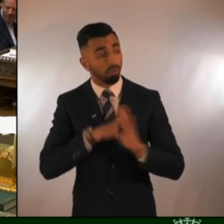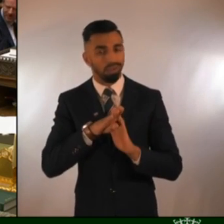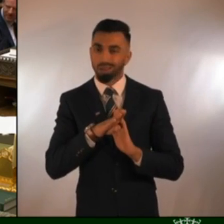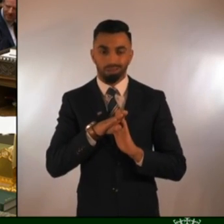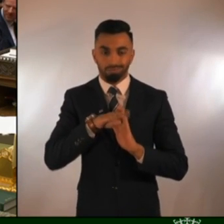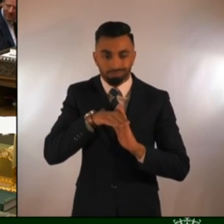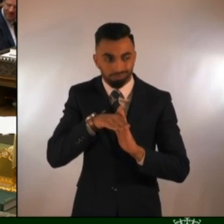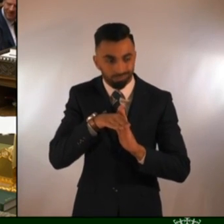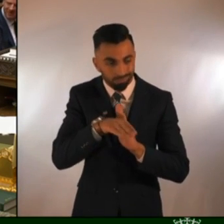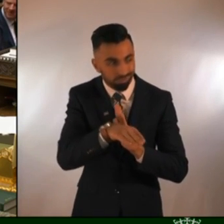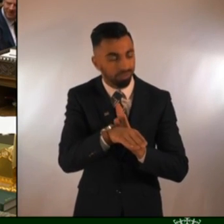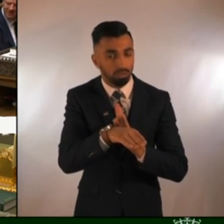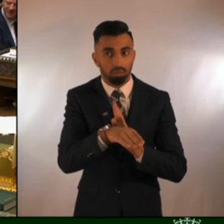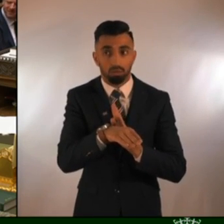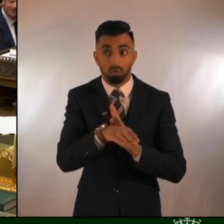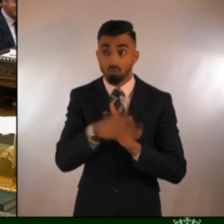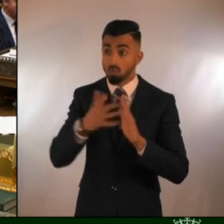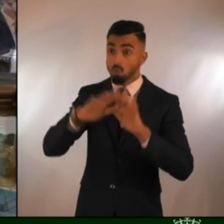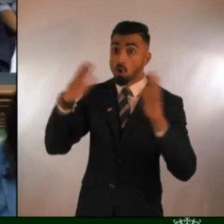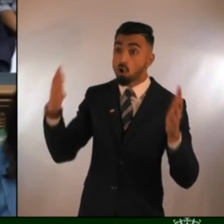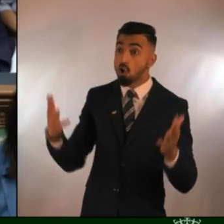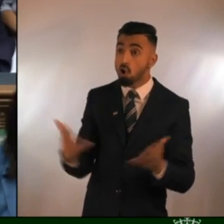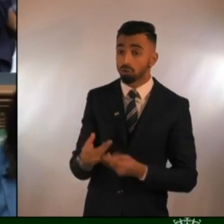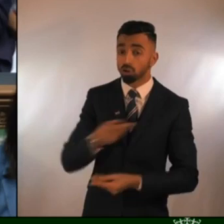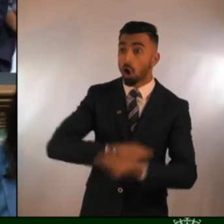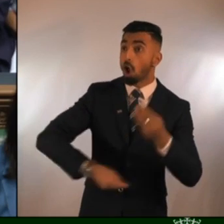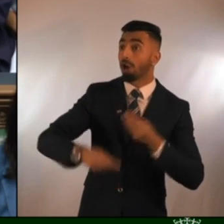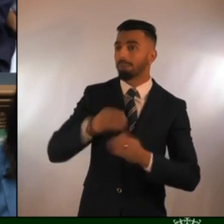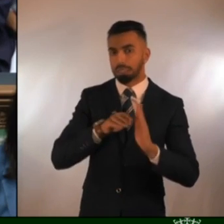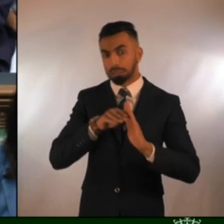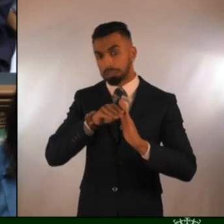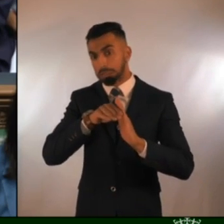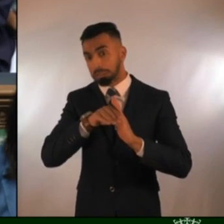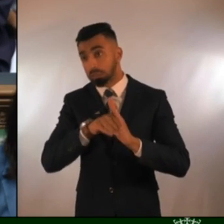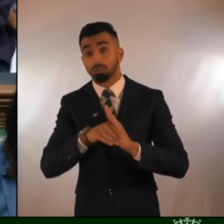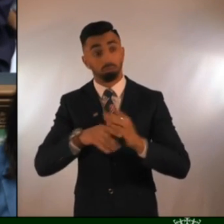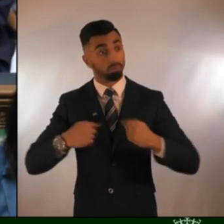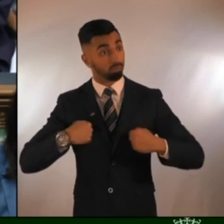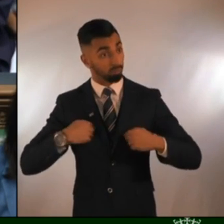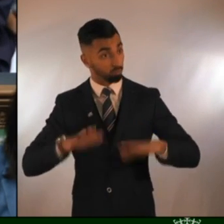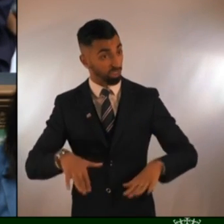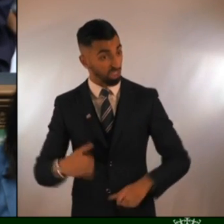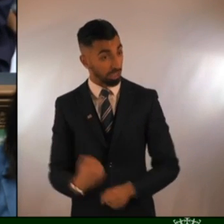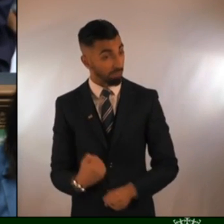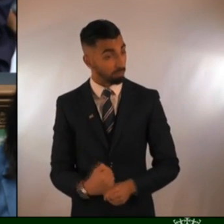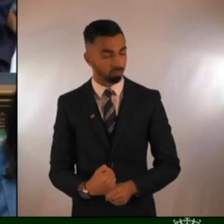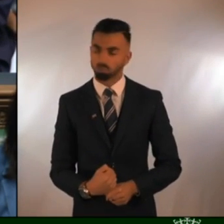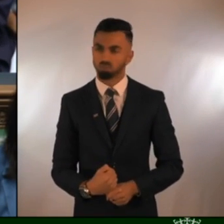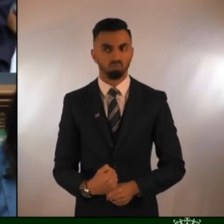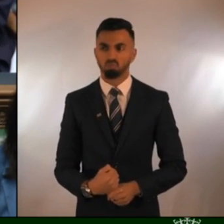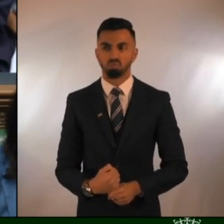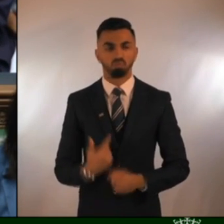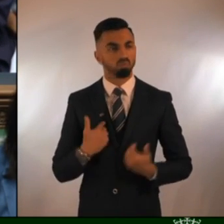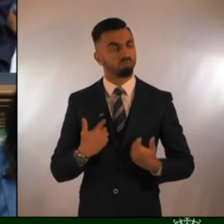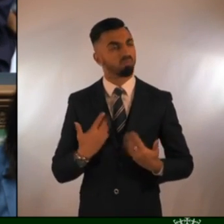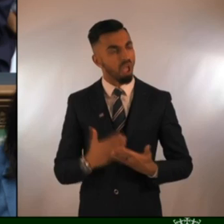will act here with a response that is brave and bold, taking decisions now for our future prosperity.